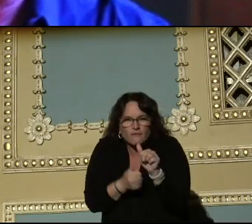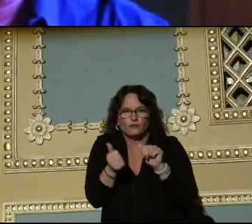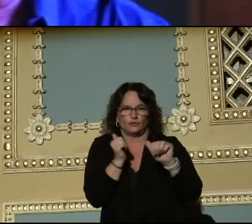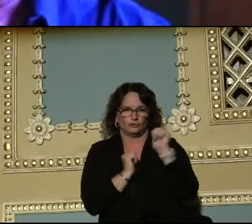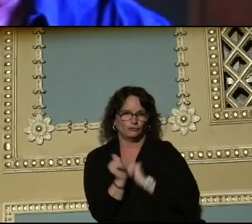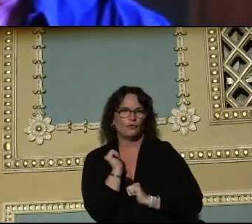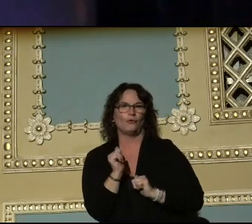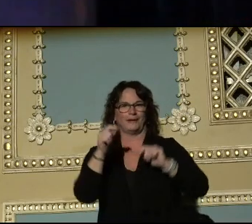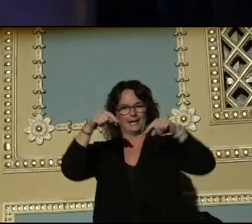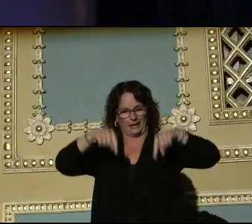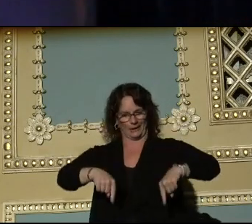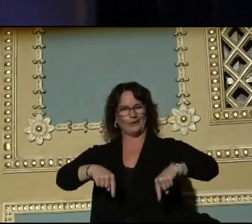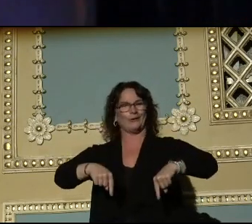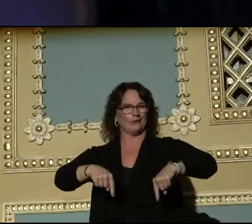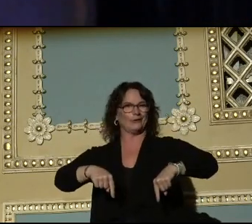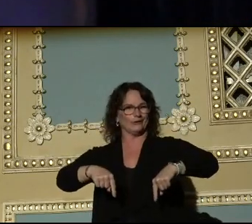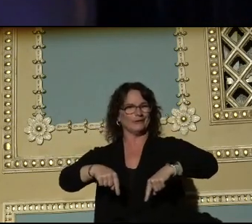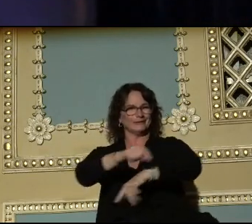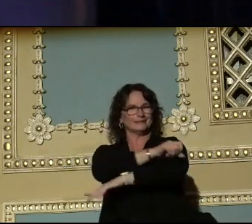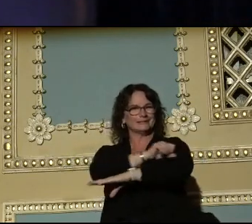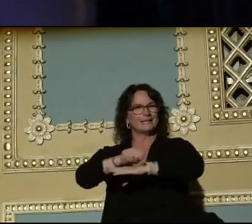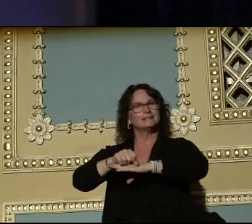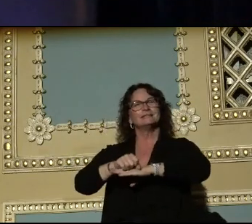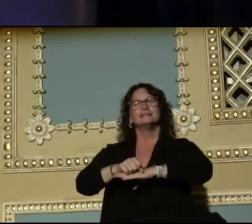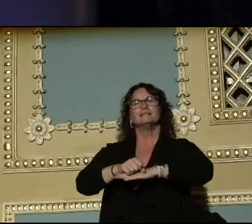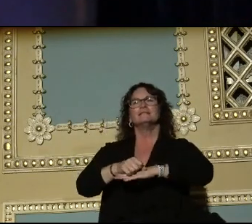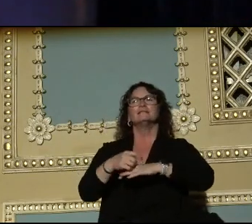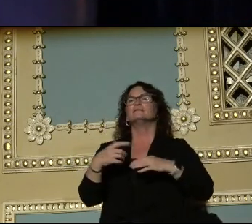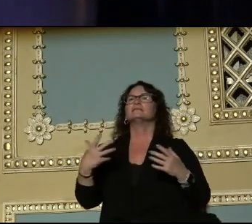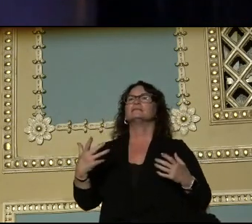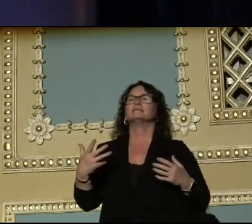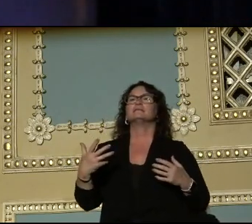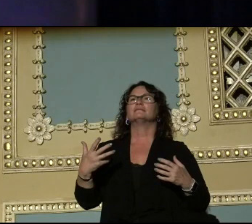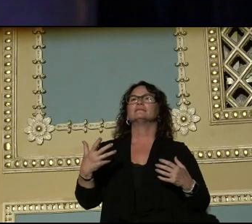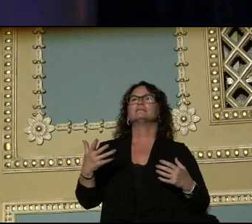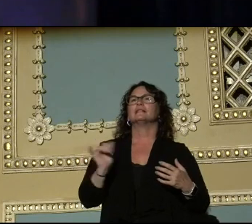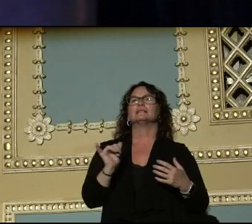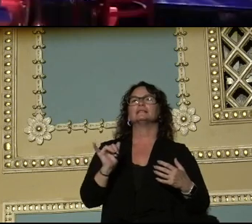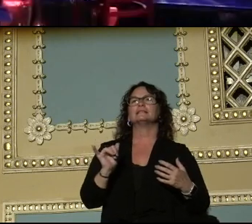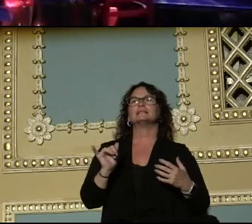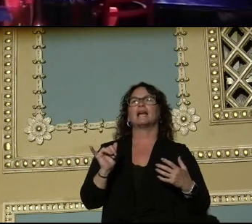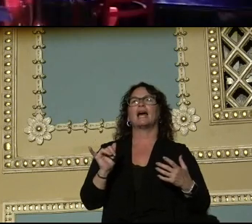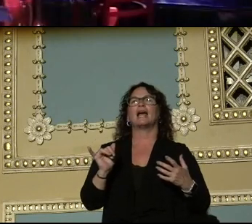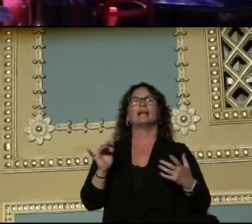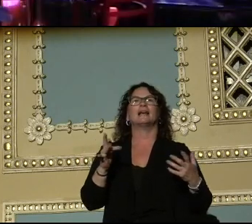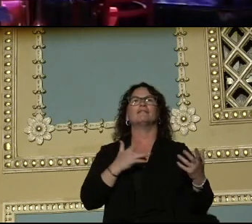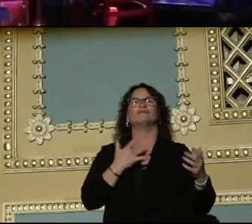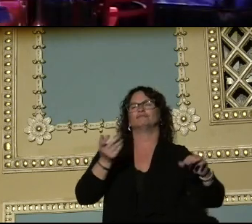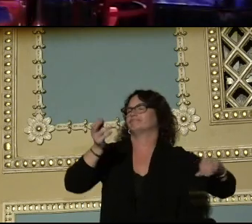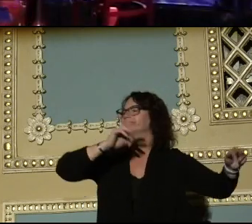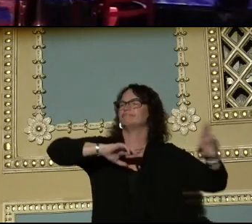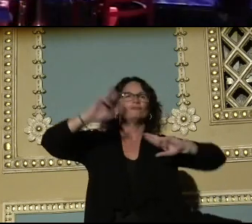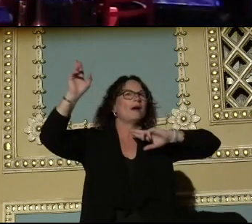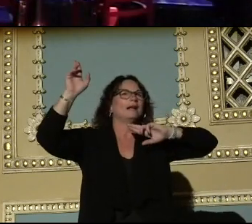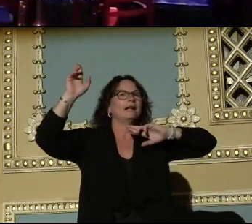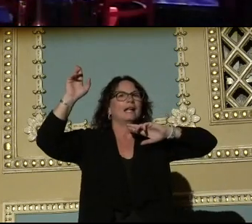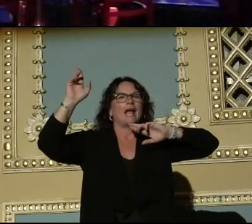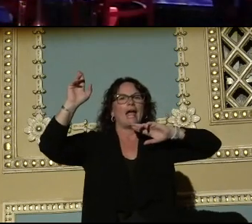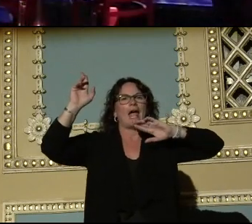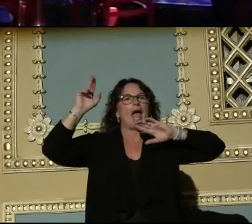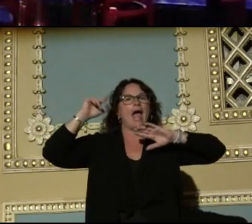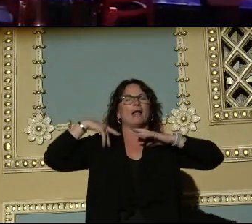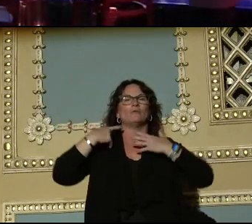on stage, kind of just is like tossing us into the wind, and we ride the energy of your